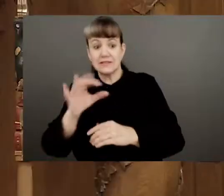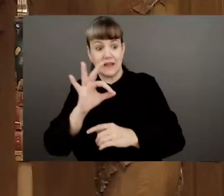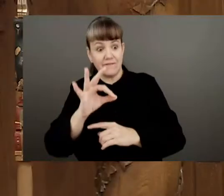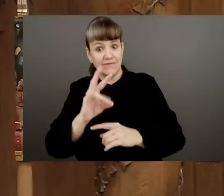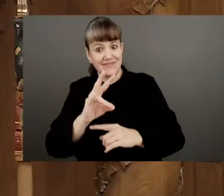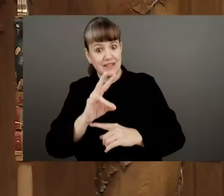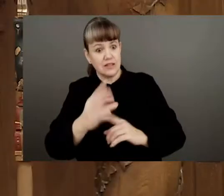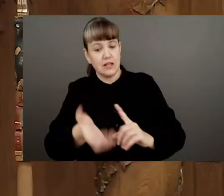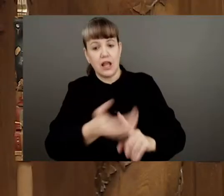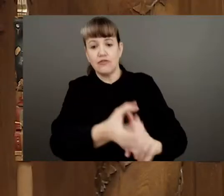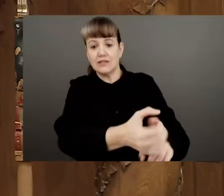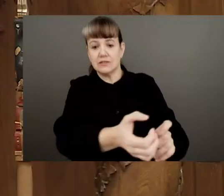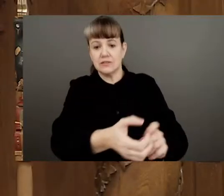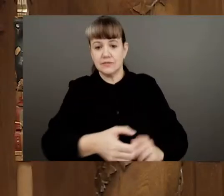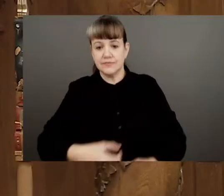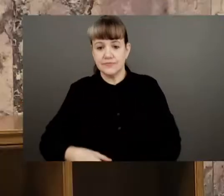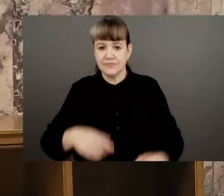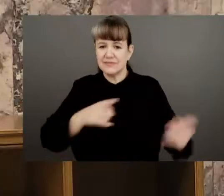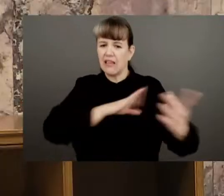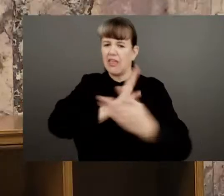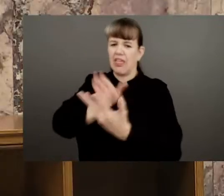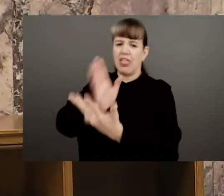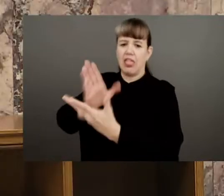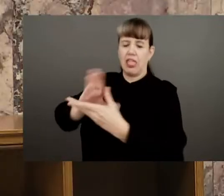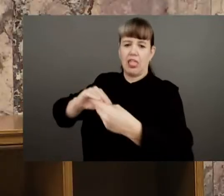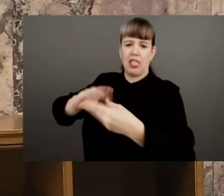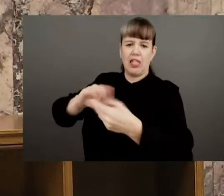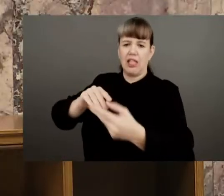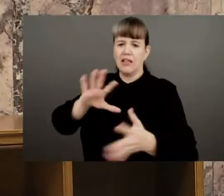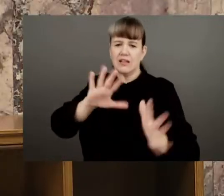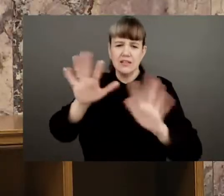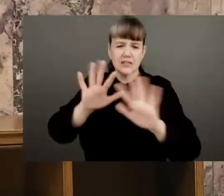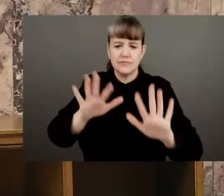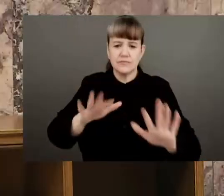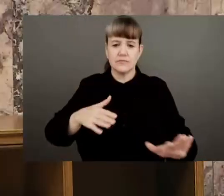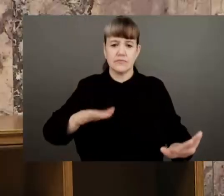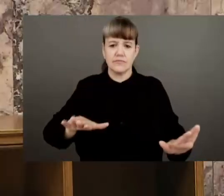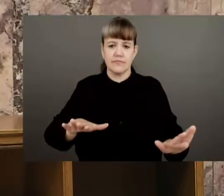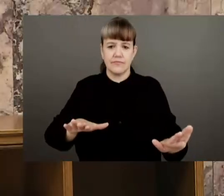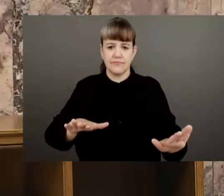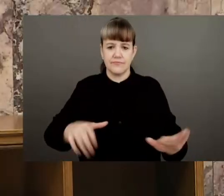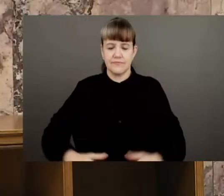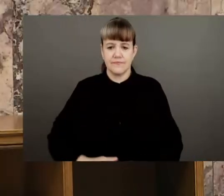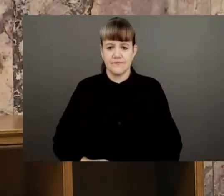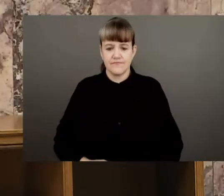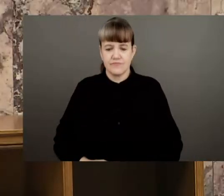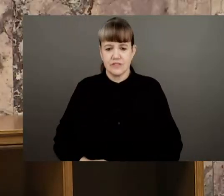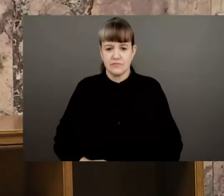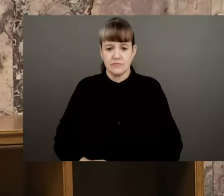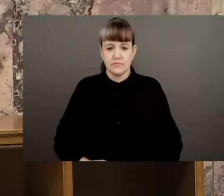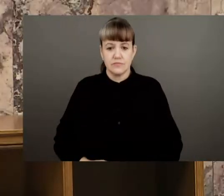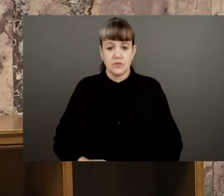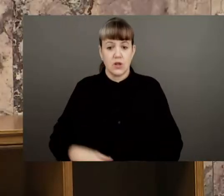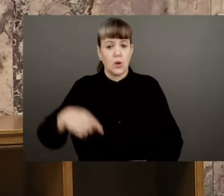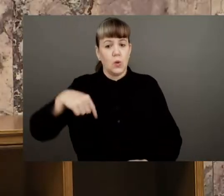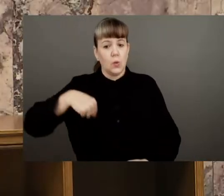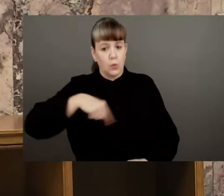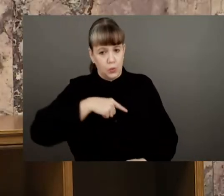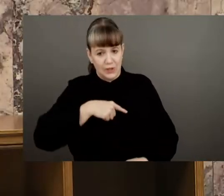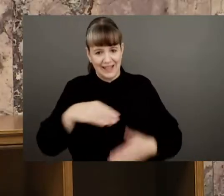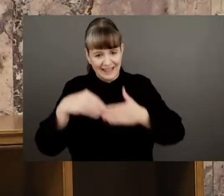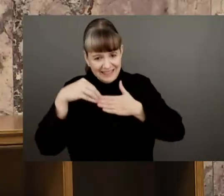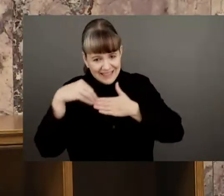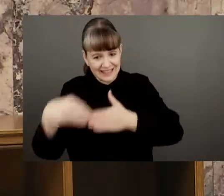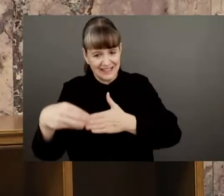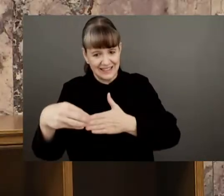order please. And we led the charge for the entire country in the designation of the Bishnoi Gang as a